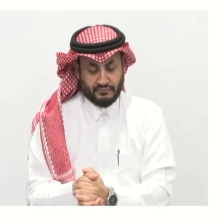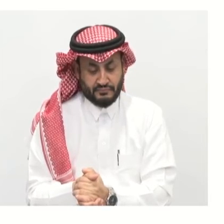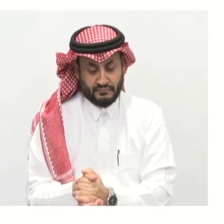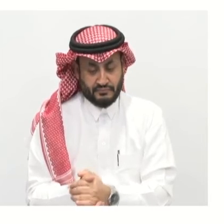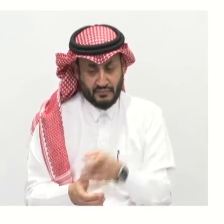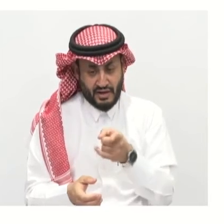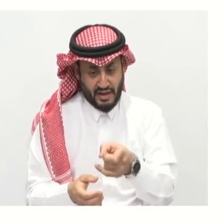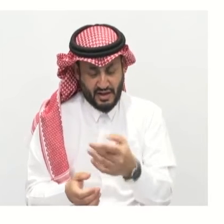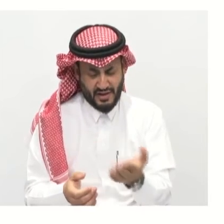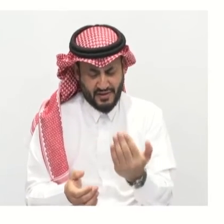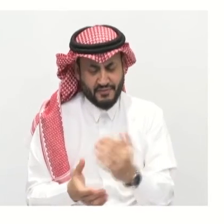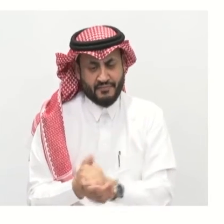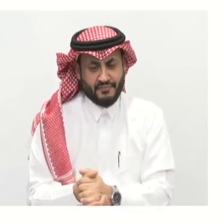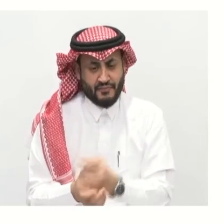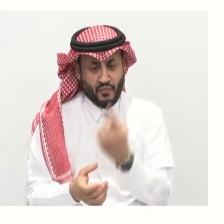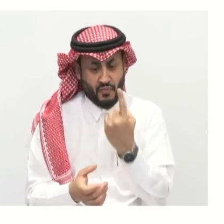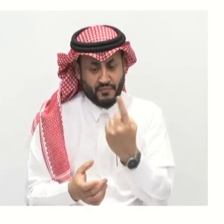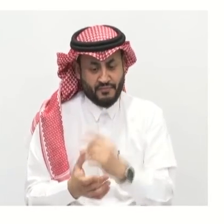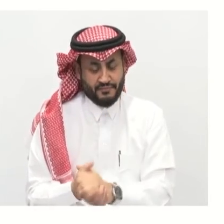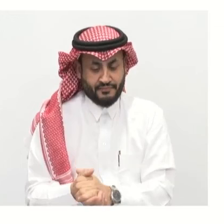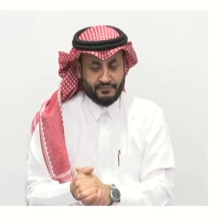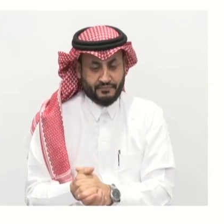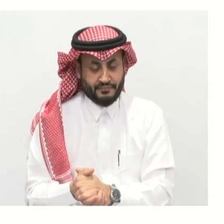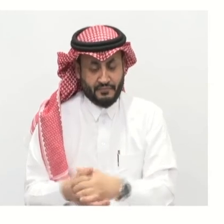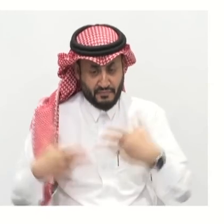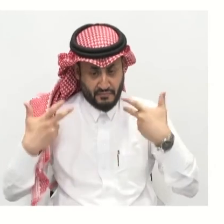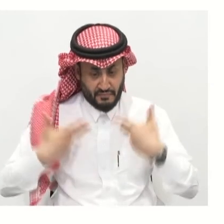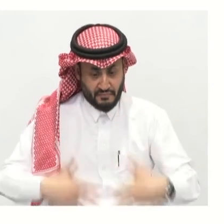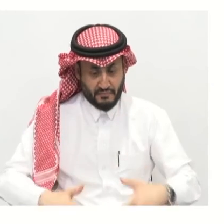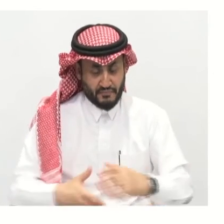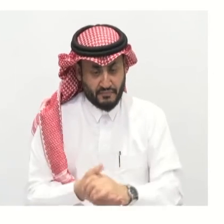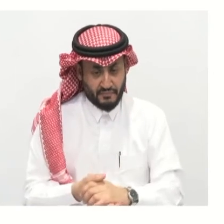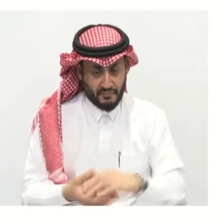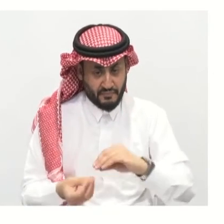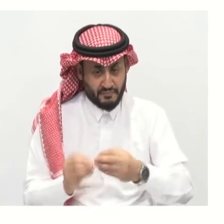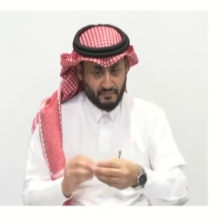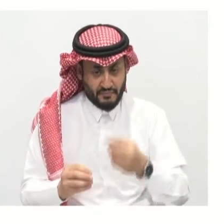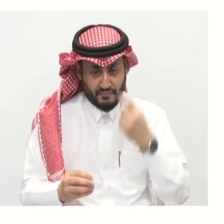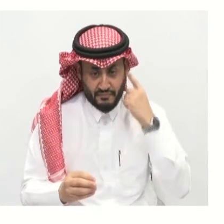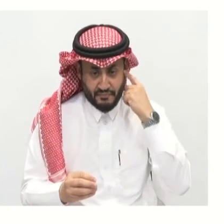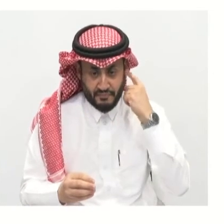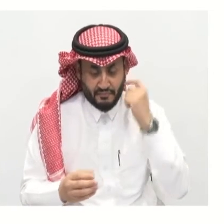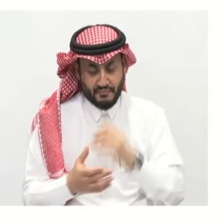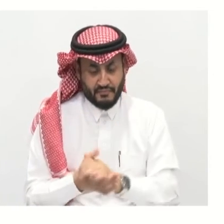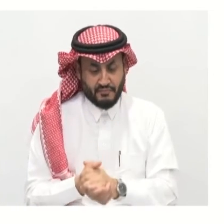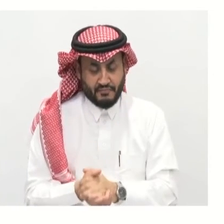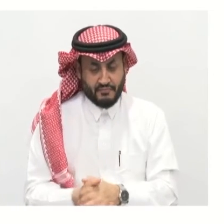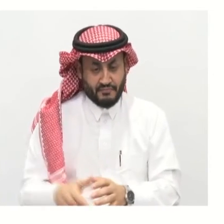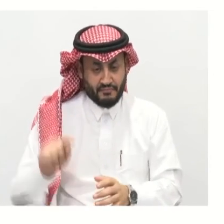We're pointing at this. Excellent. This